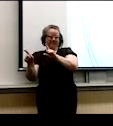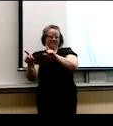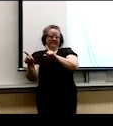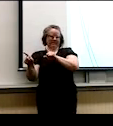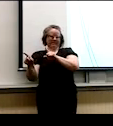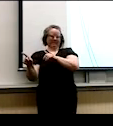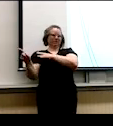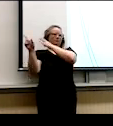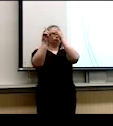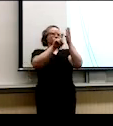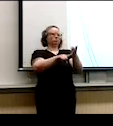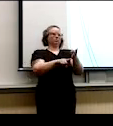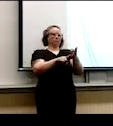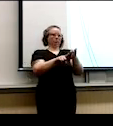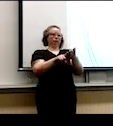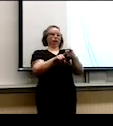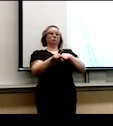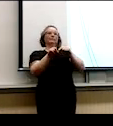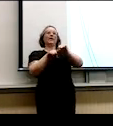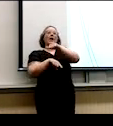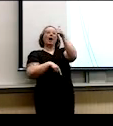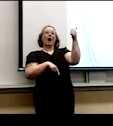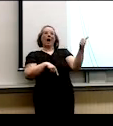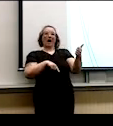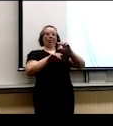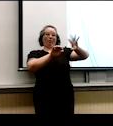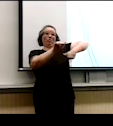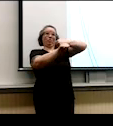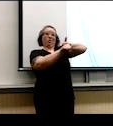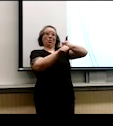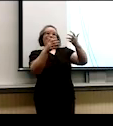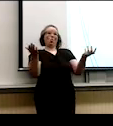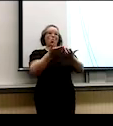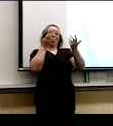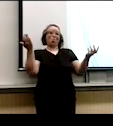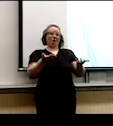lipid metabolism as well as then amyloid metabolism.